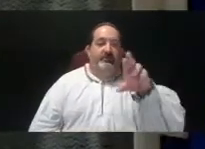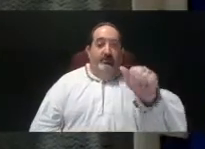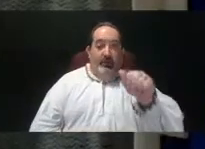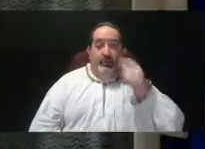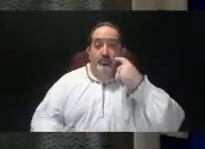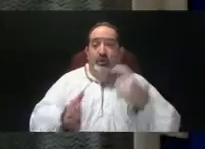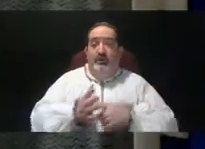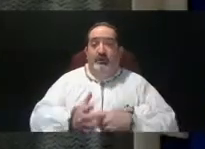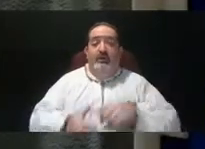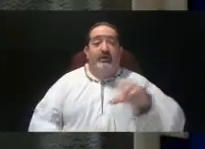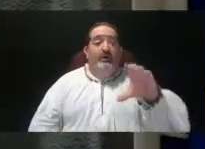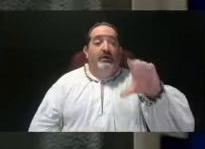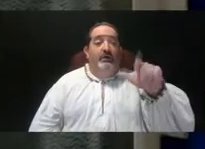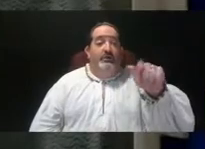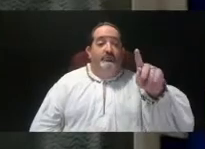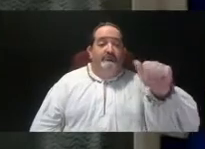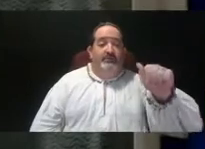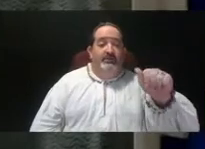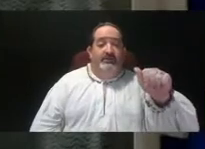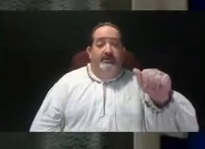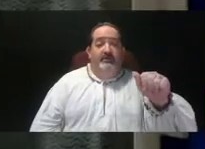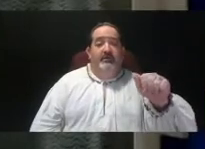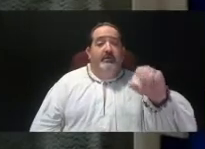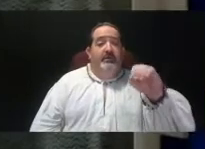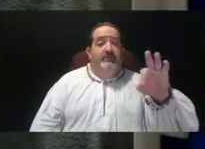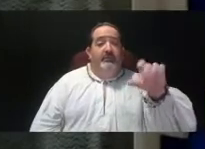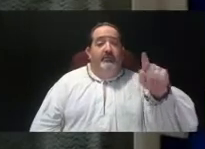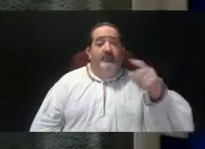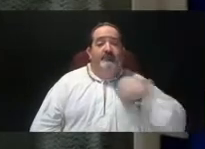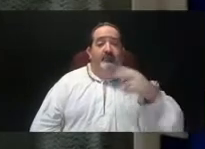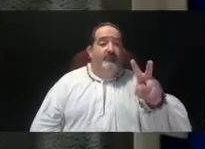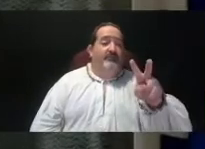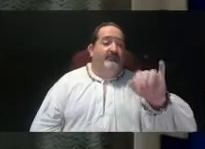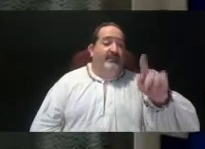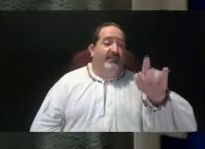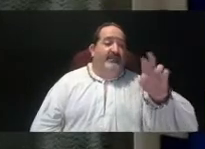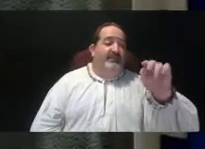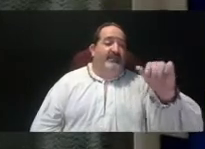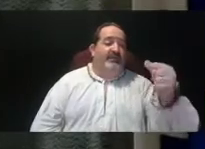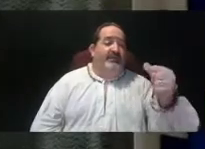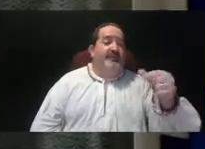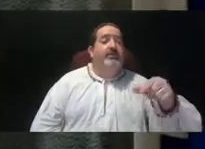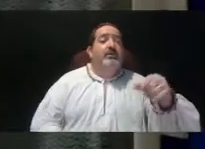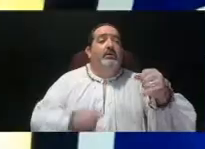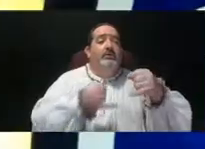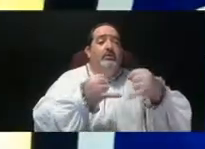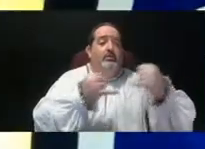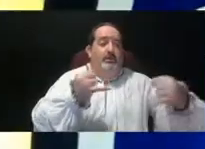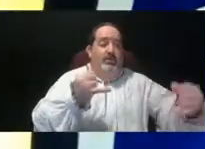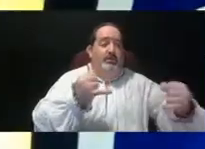recognize Clota of Holcomb for Viking wire weaving and embroidery.